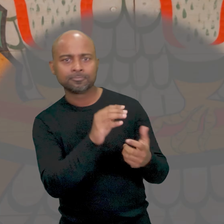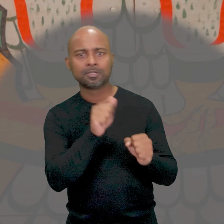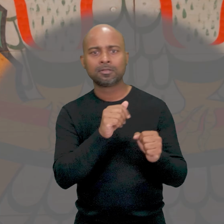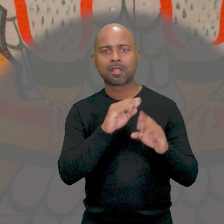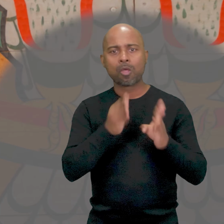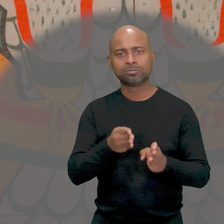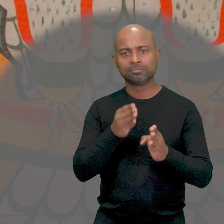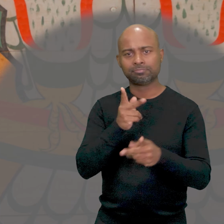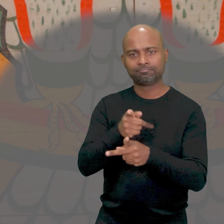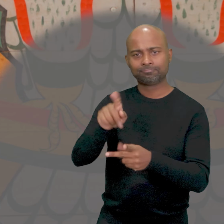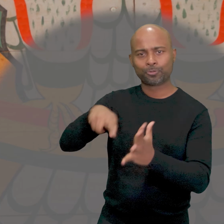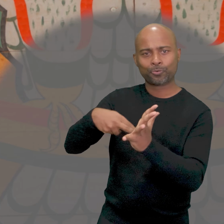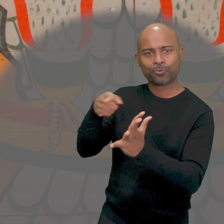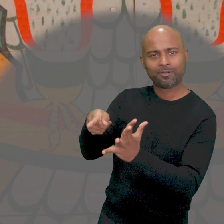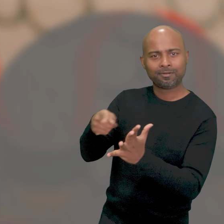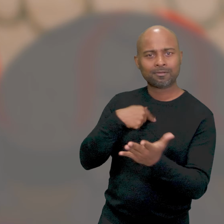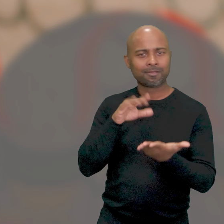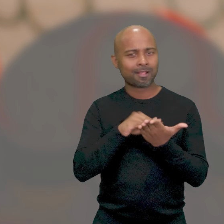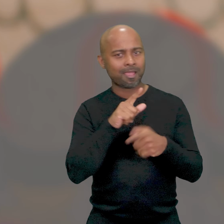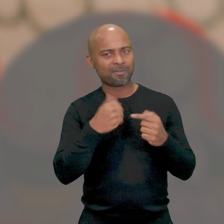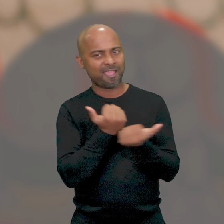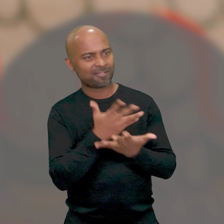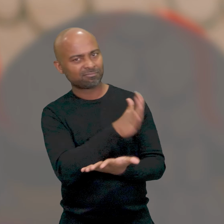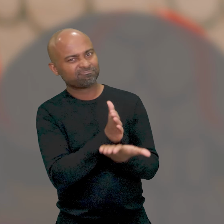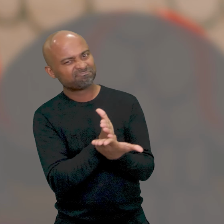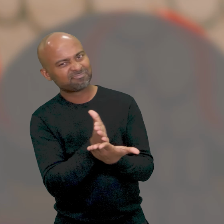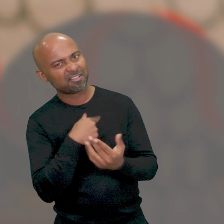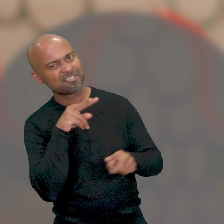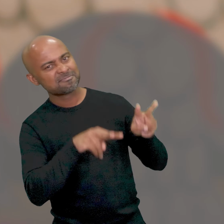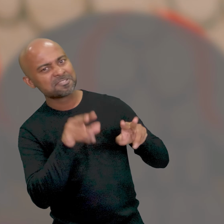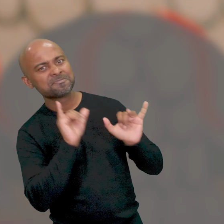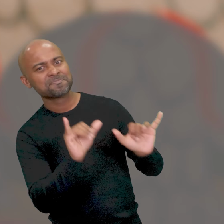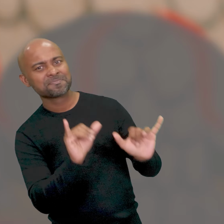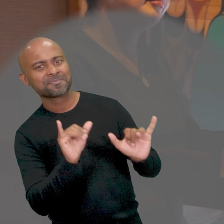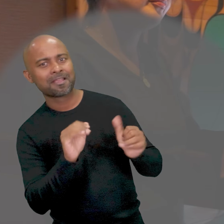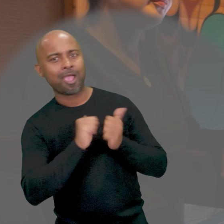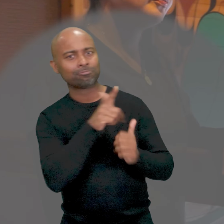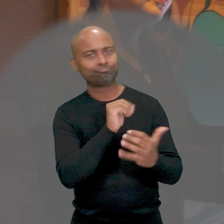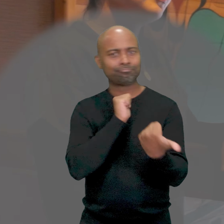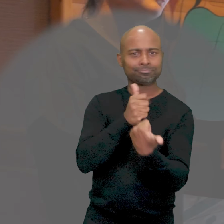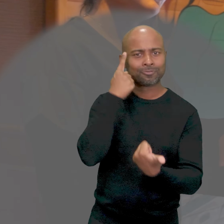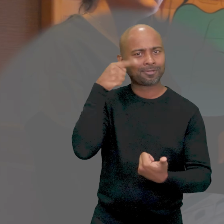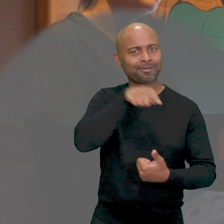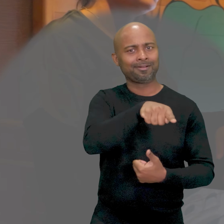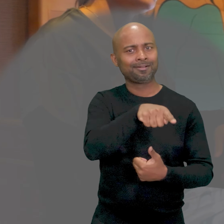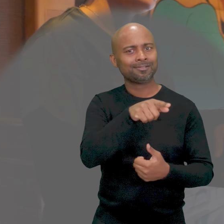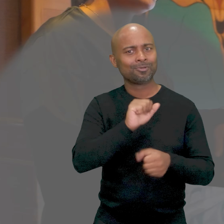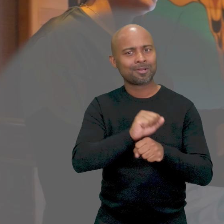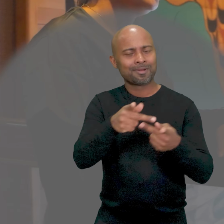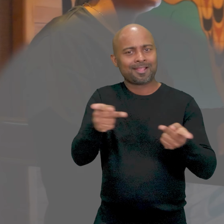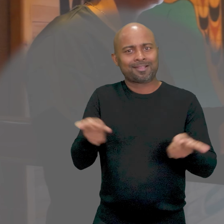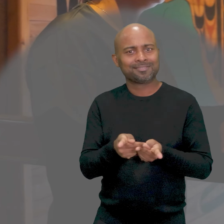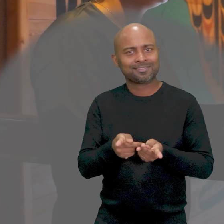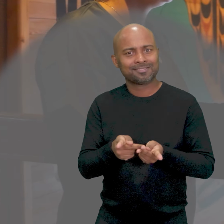carved into a house attendant role. I learned about everything that she's gone through and how that's a challenge